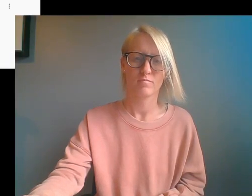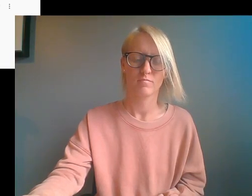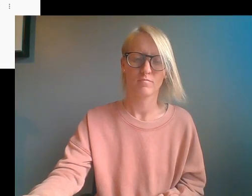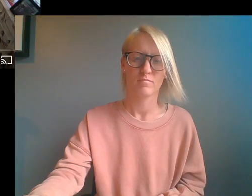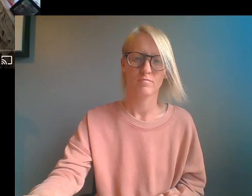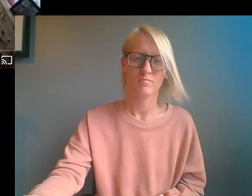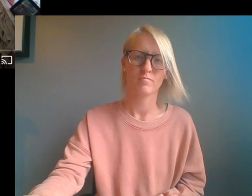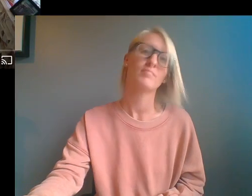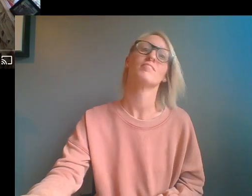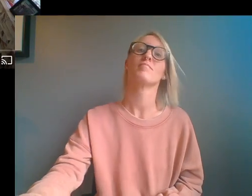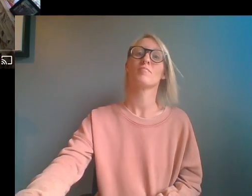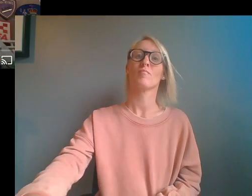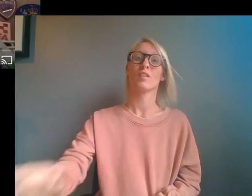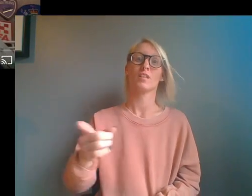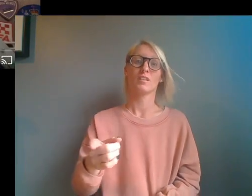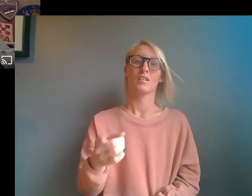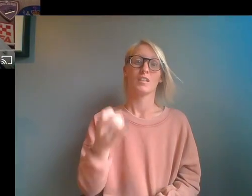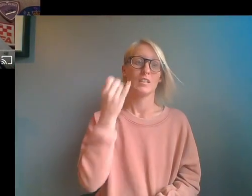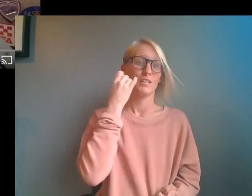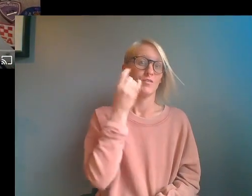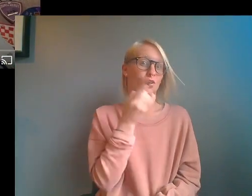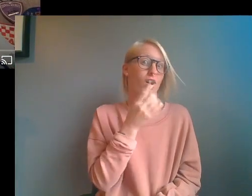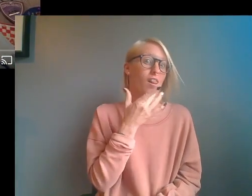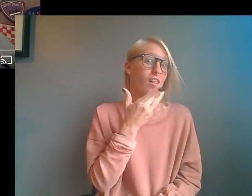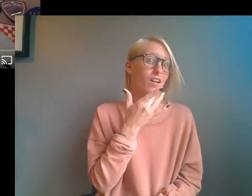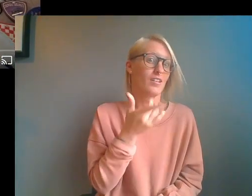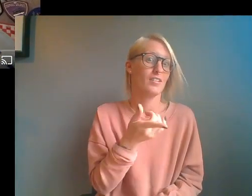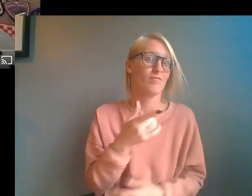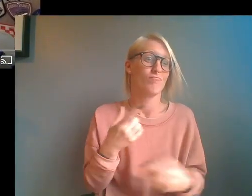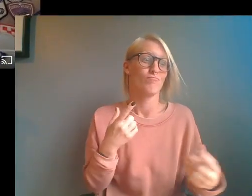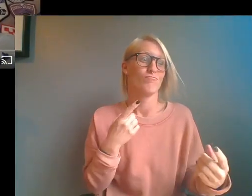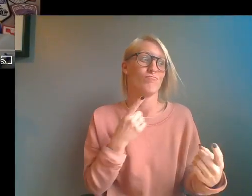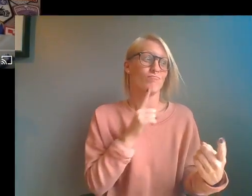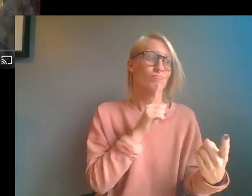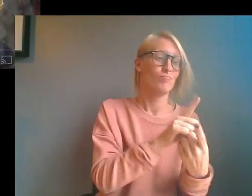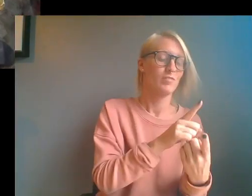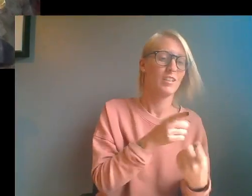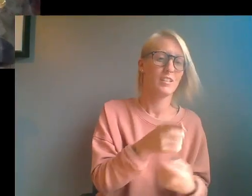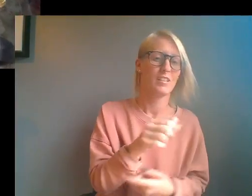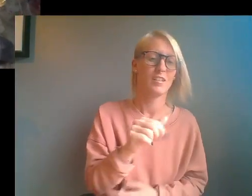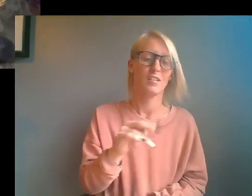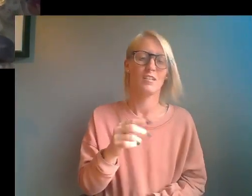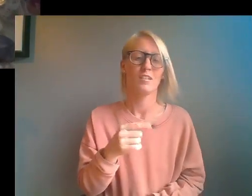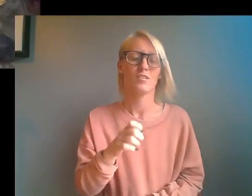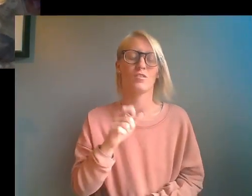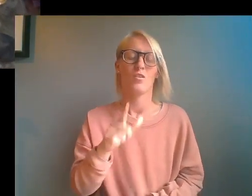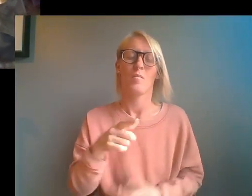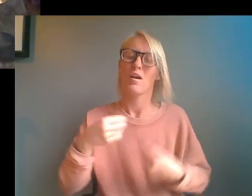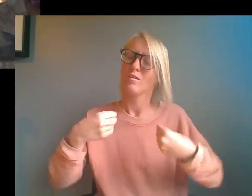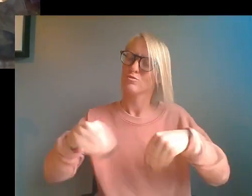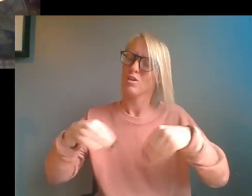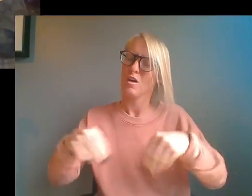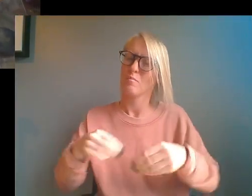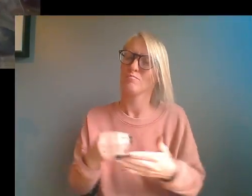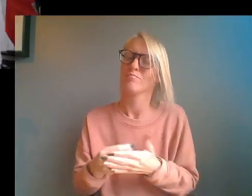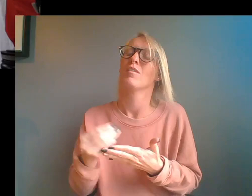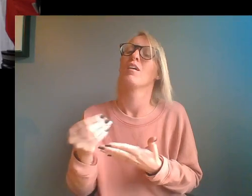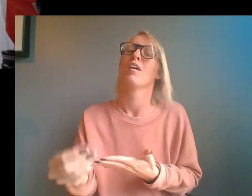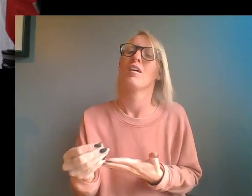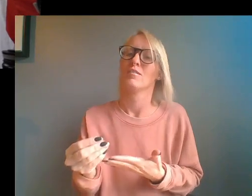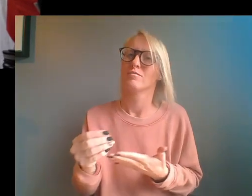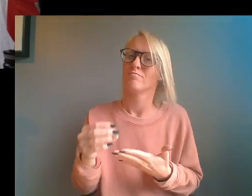If you're lucky, you may even run into Angel, but either way, be sure to check out the shop and grab some memorabilia.